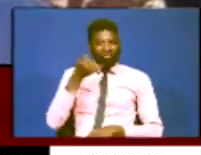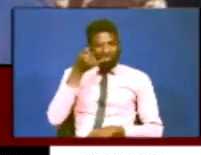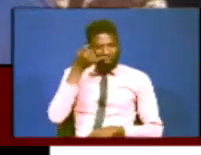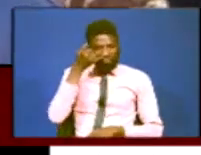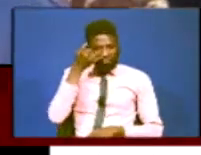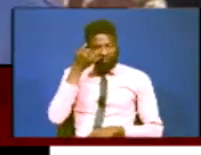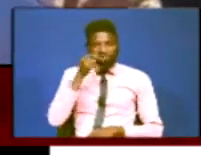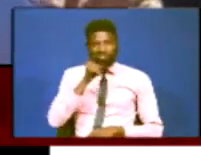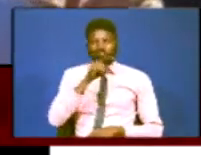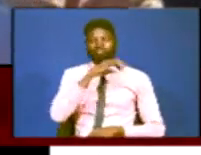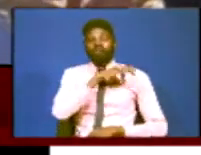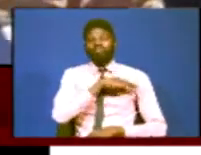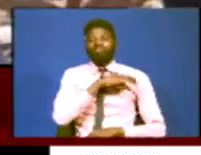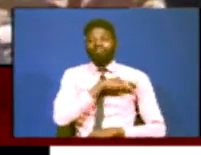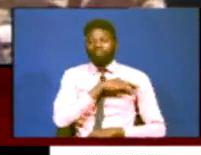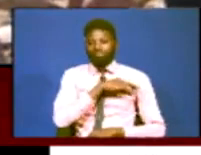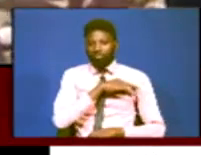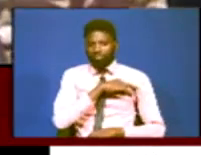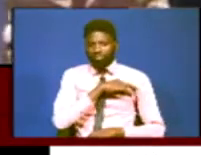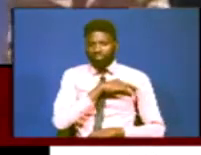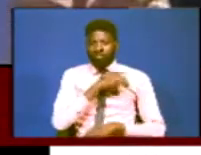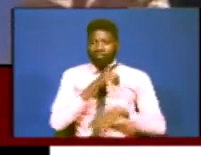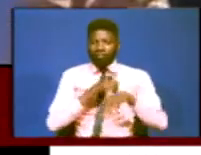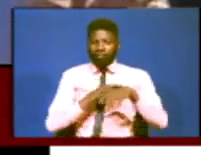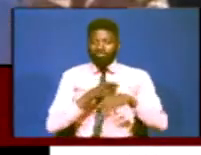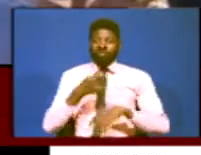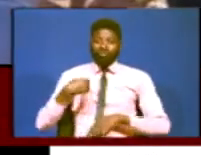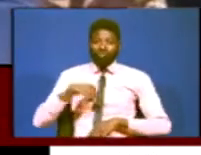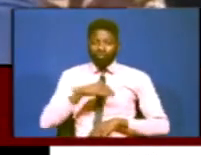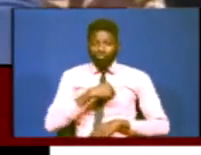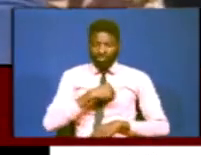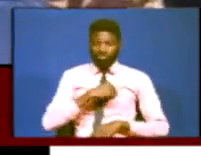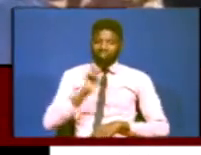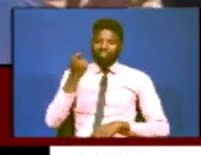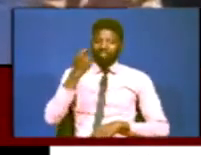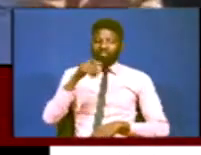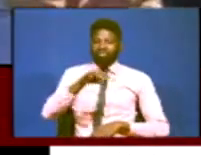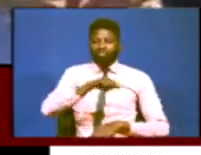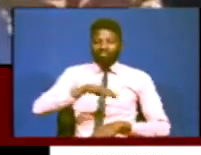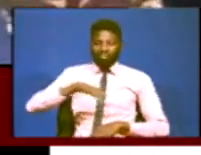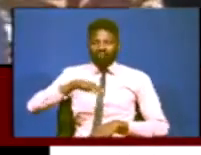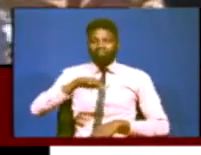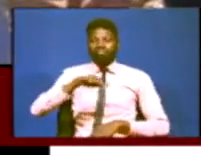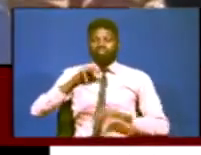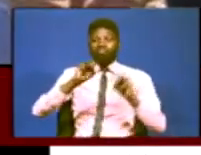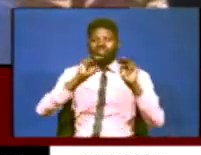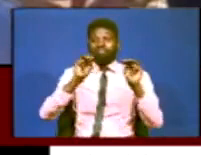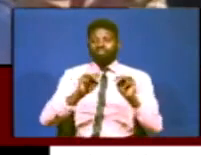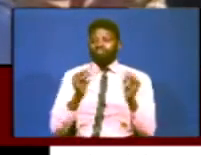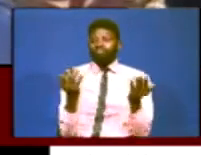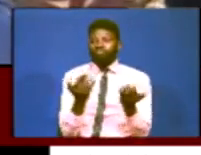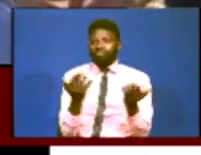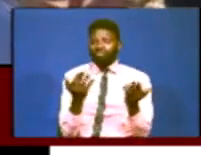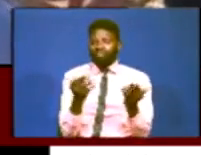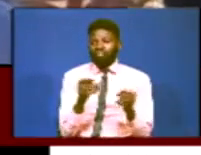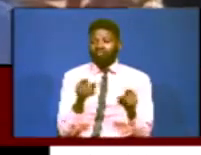our location as a geostrategic hub and proximity to political and security crises in